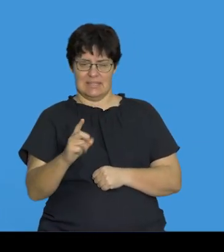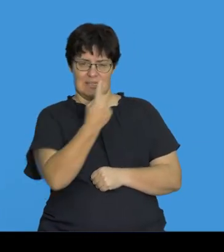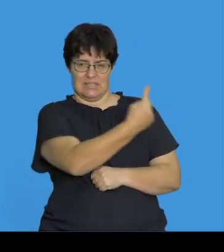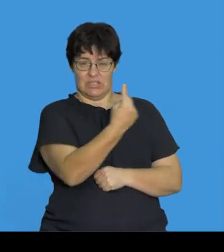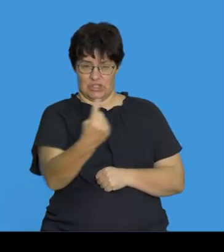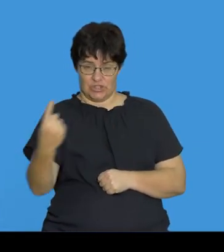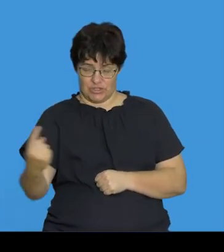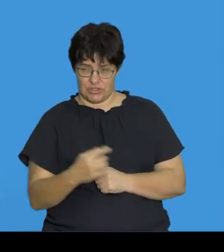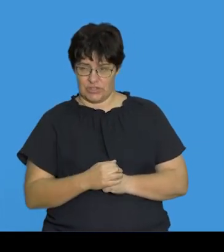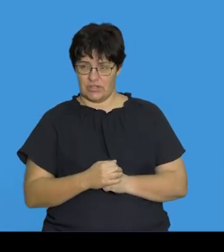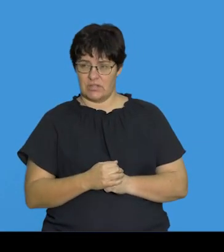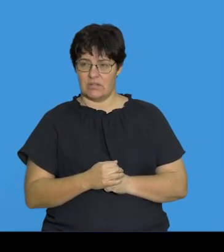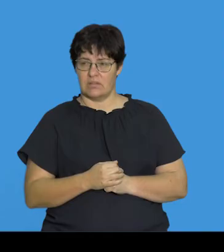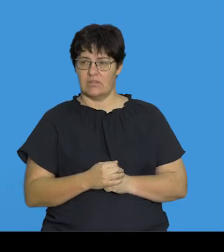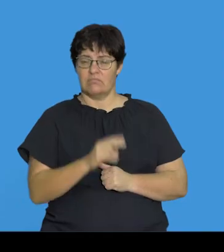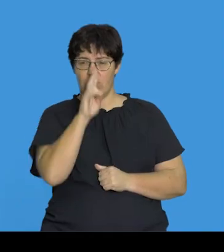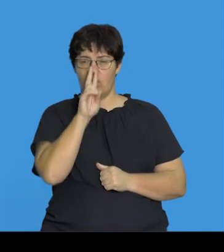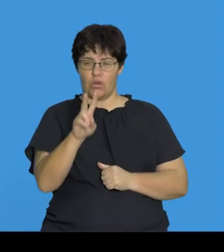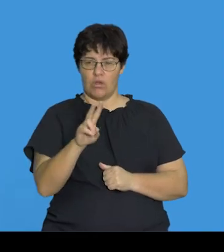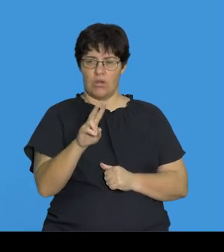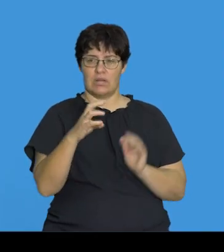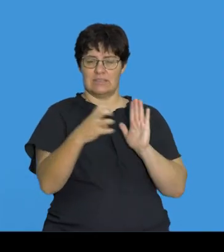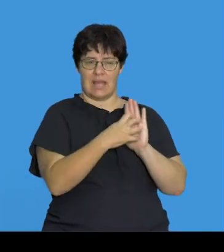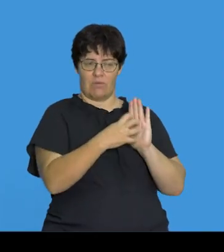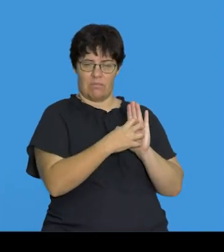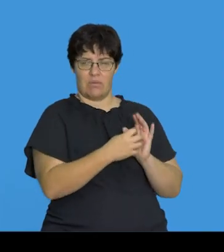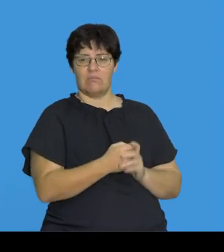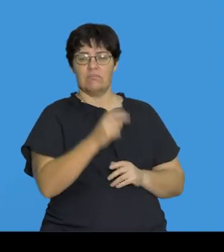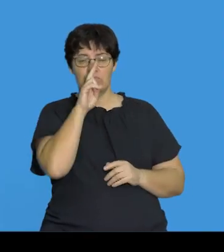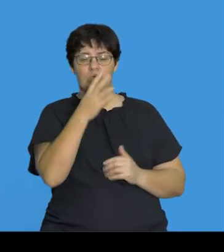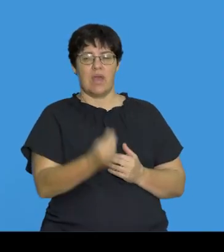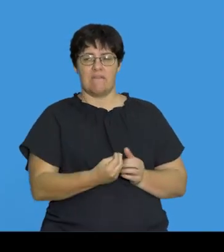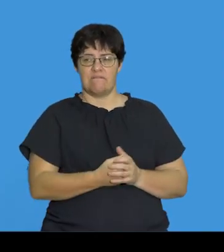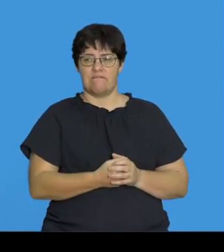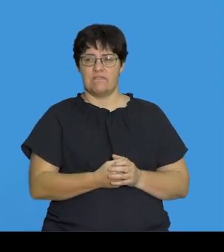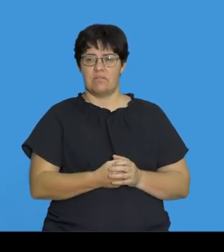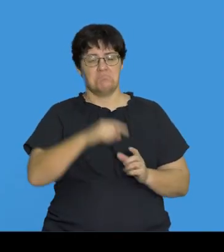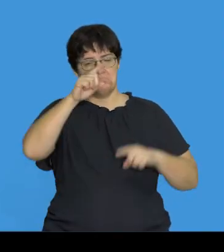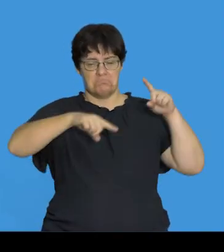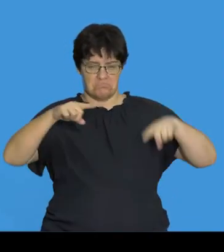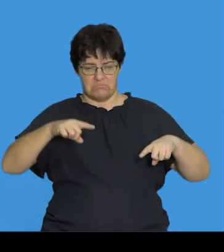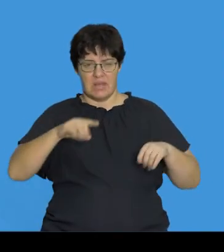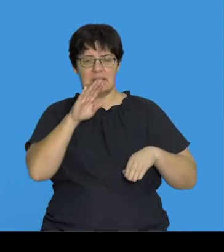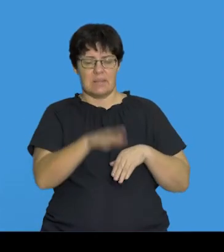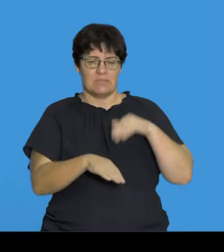D respectively. So when we look at this diagram, we can see that we've got a